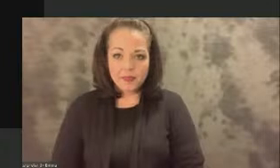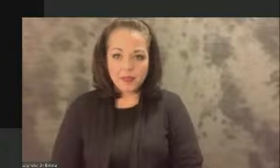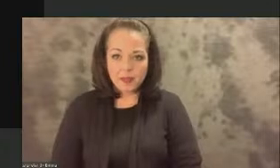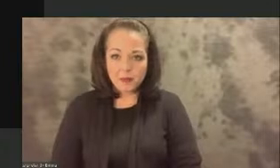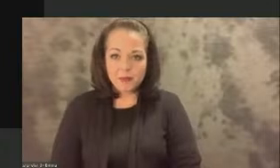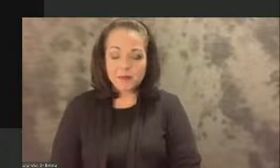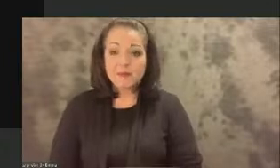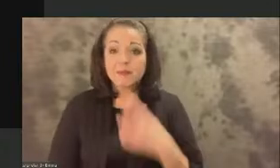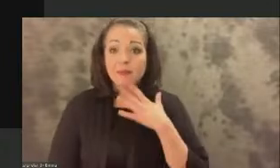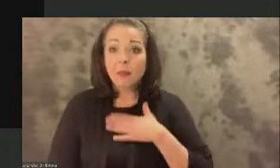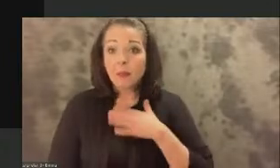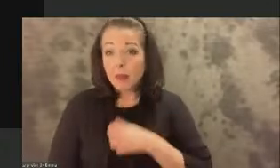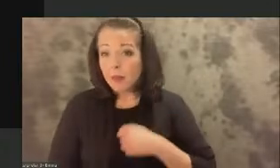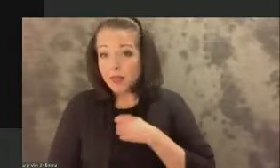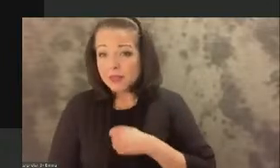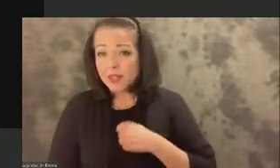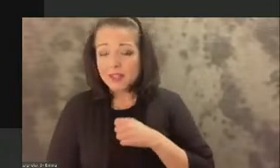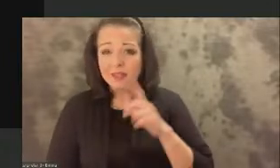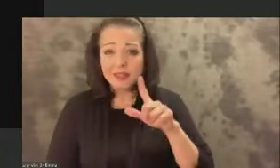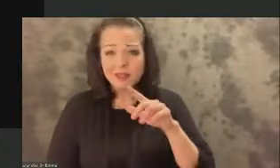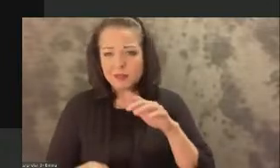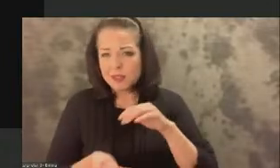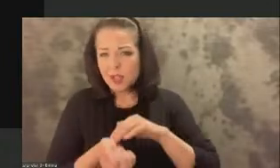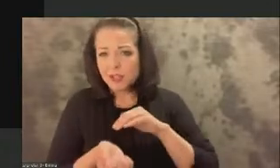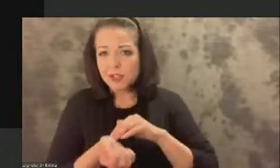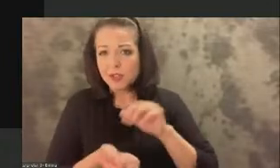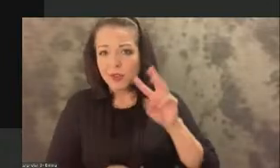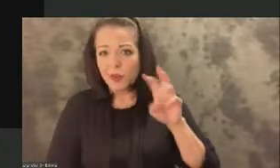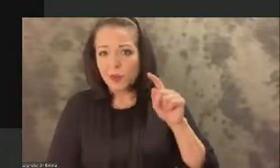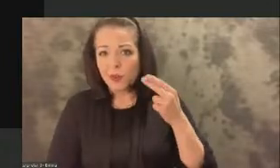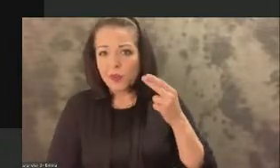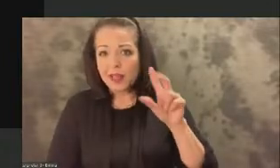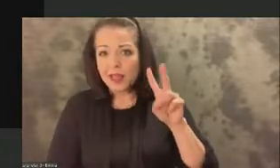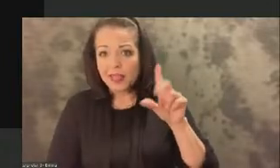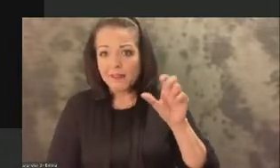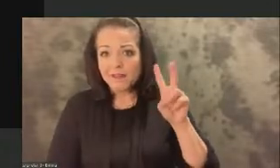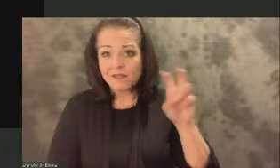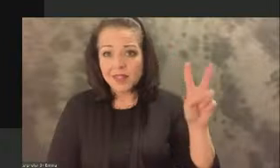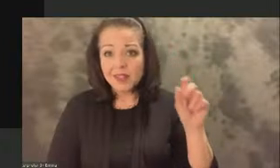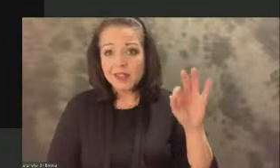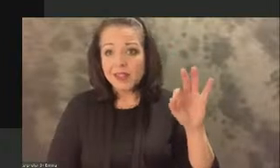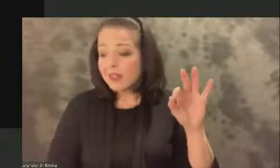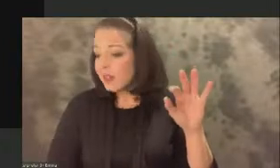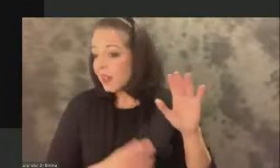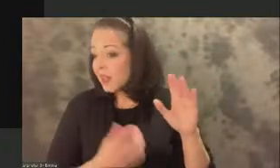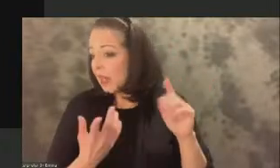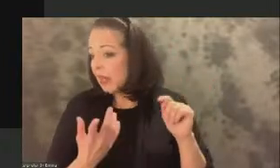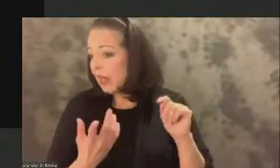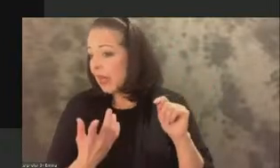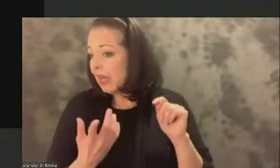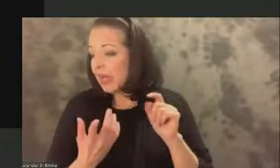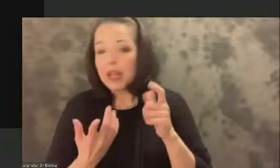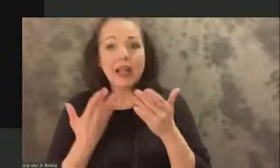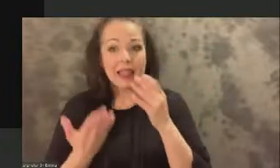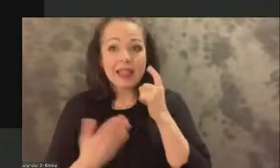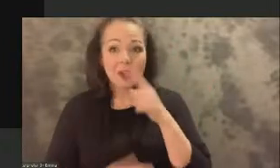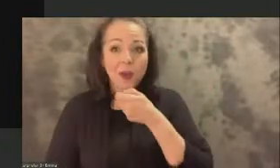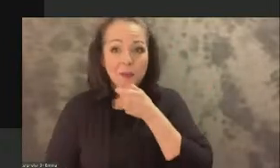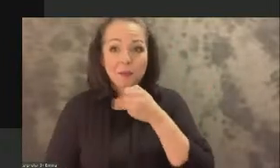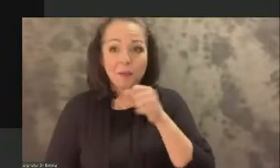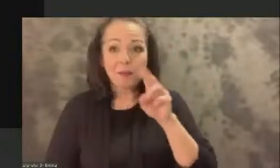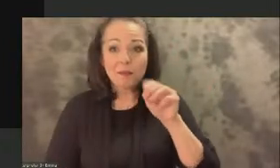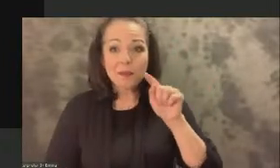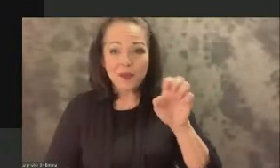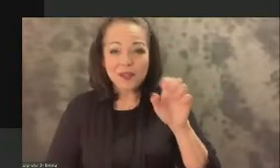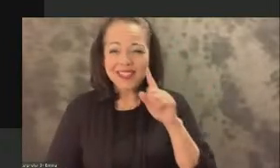My apologies, Dr. Whitfleet. I believe you might be on mute. There we go. Thank you. I said thank